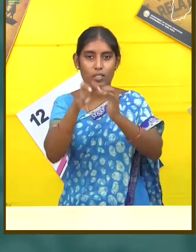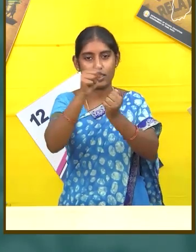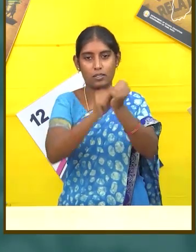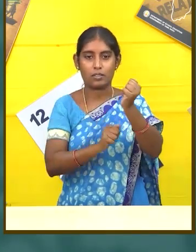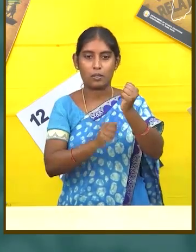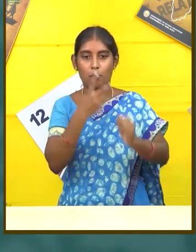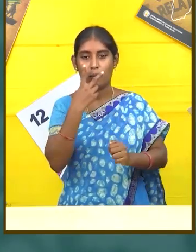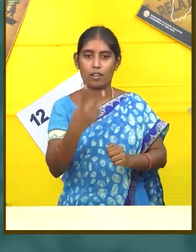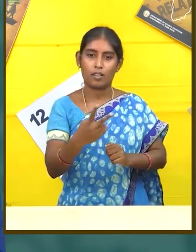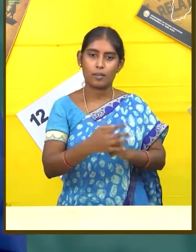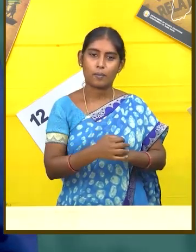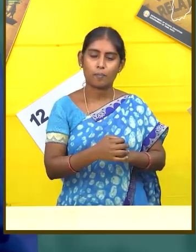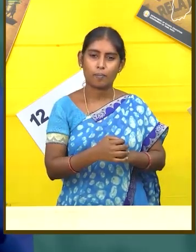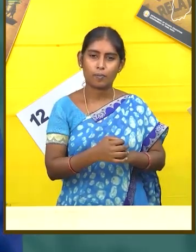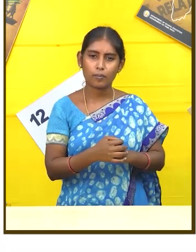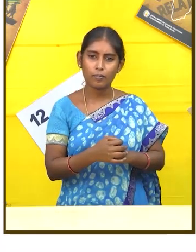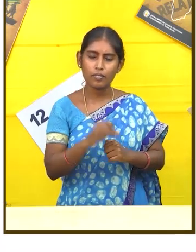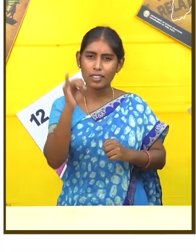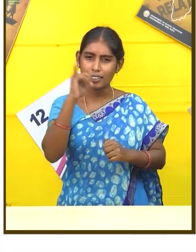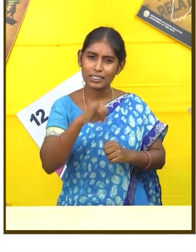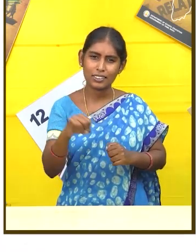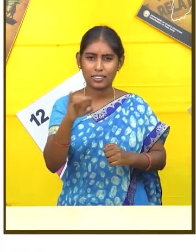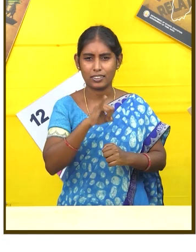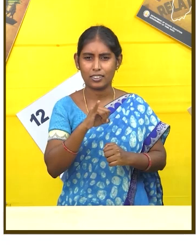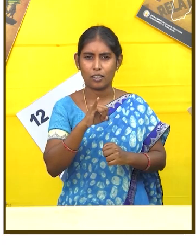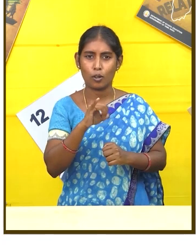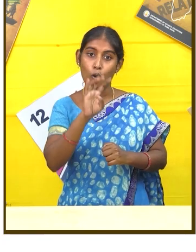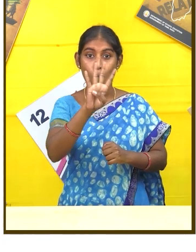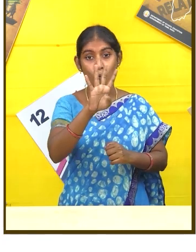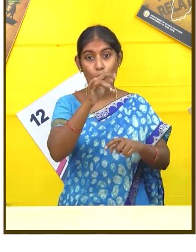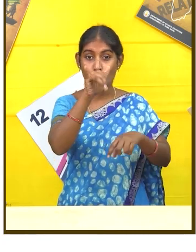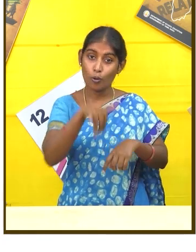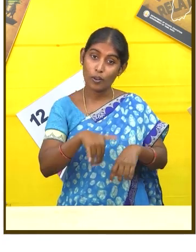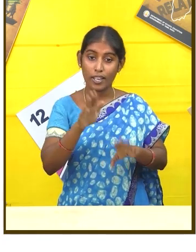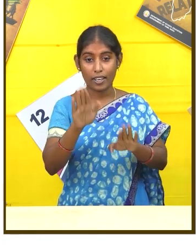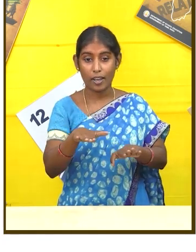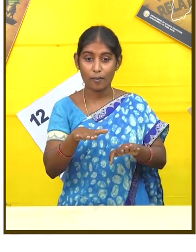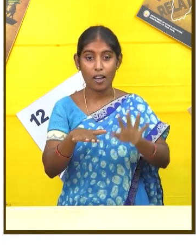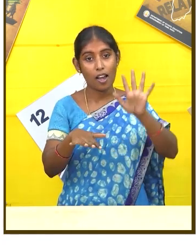5. Why? Because in the equation 6 we have the 4y.